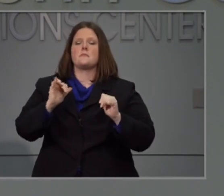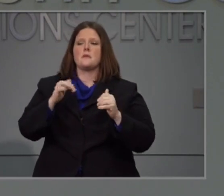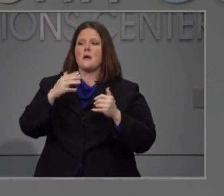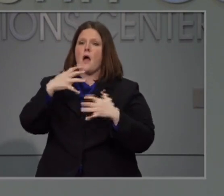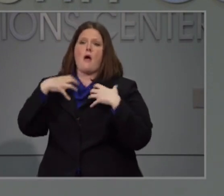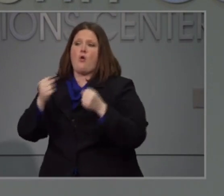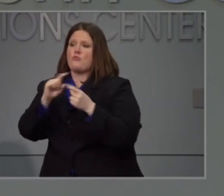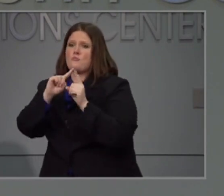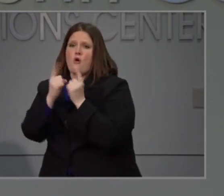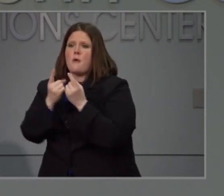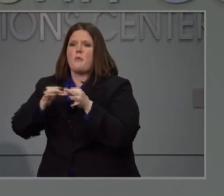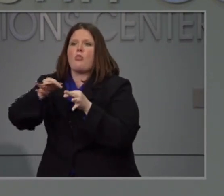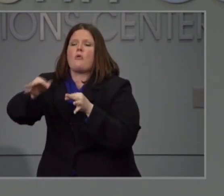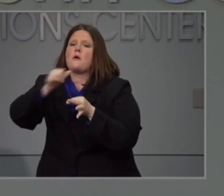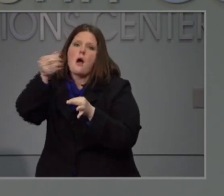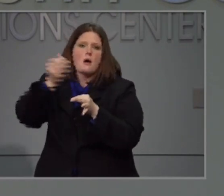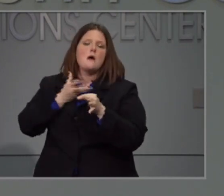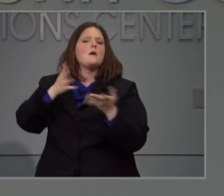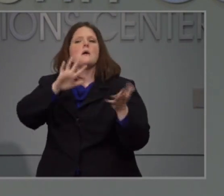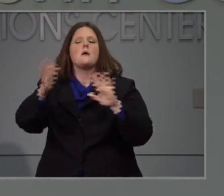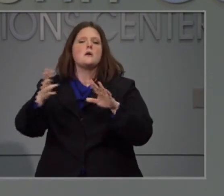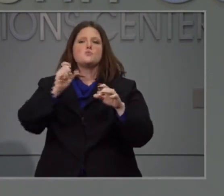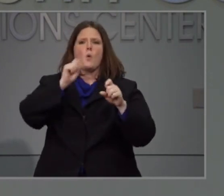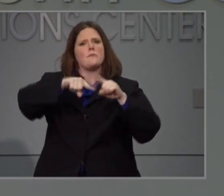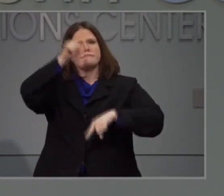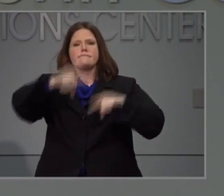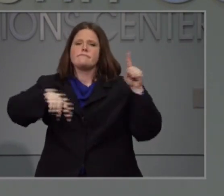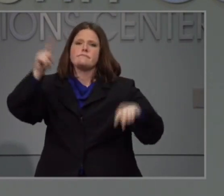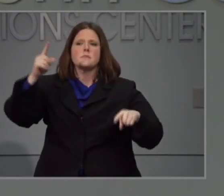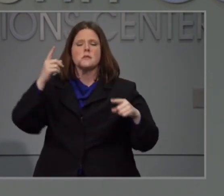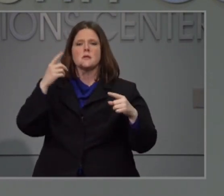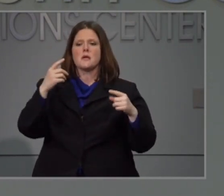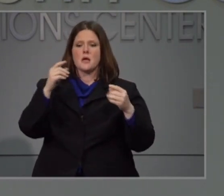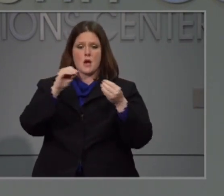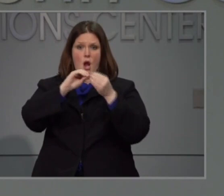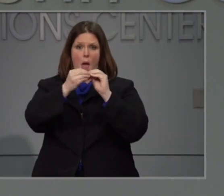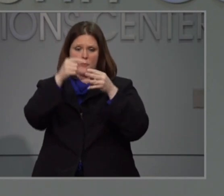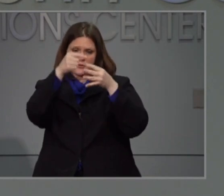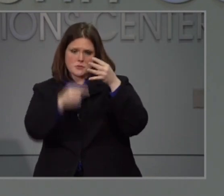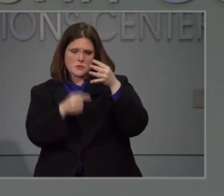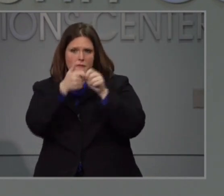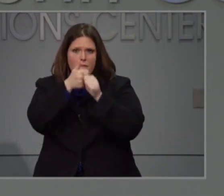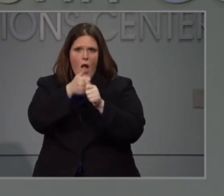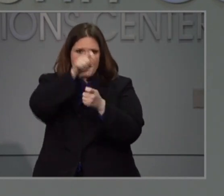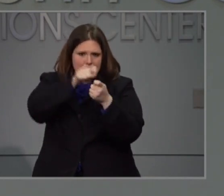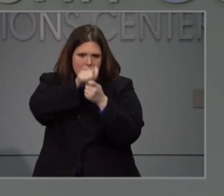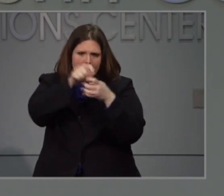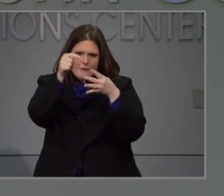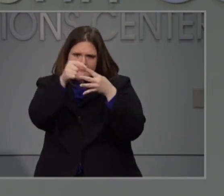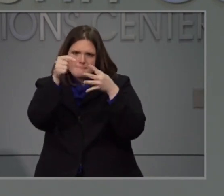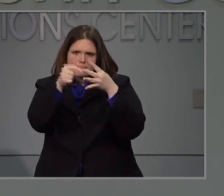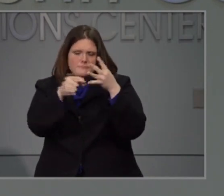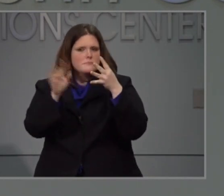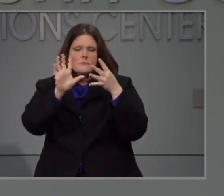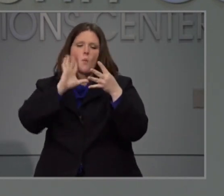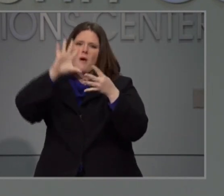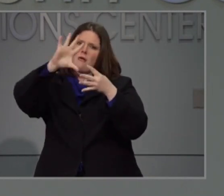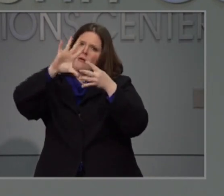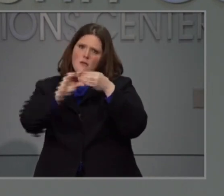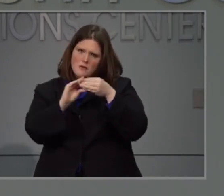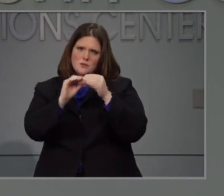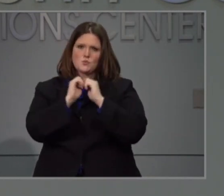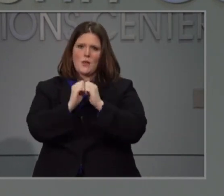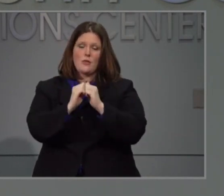14 days in order to be able to see your trends. And we're not going to go into another